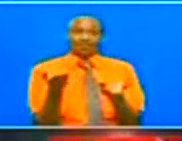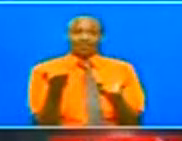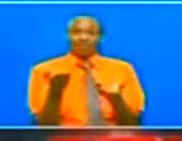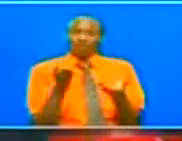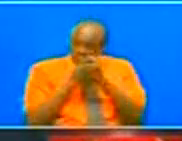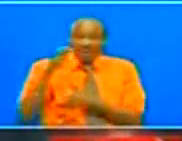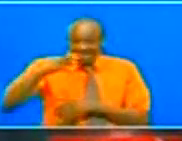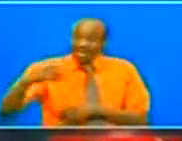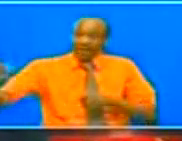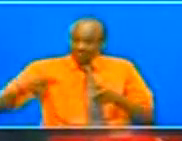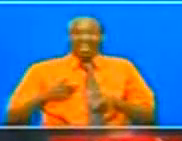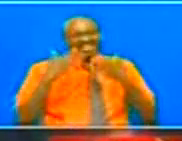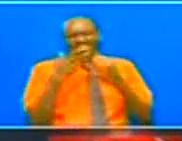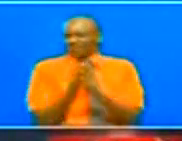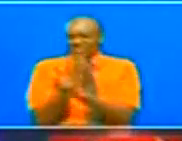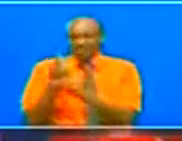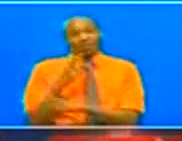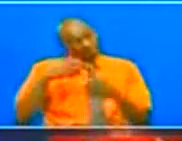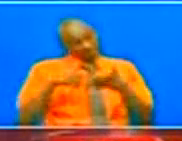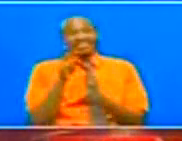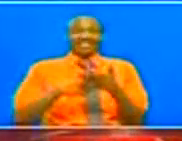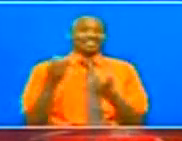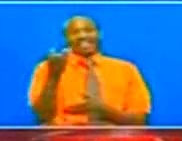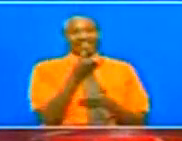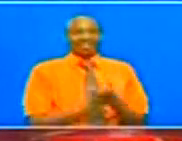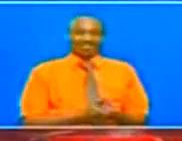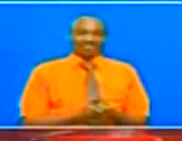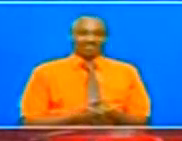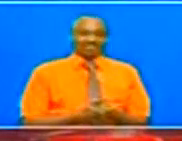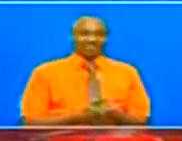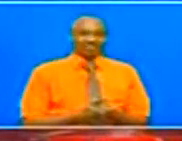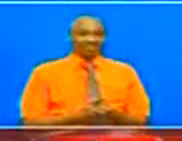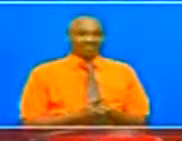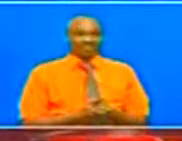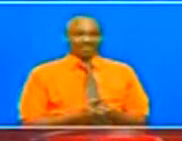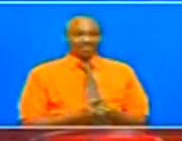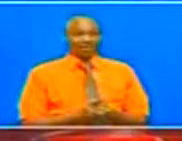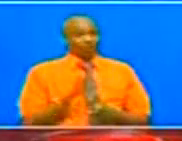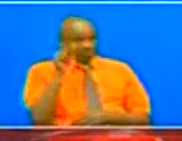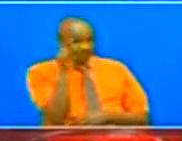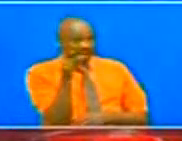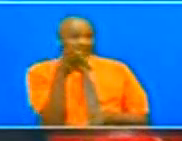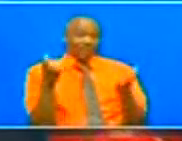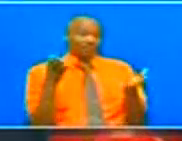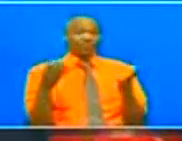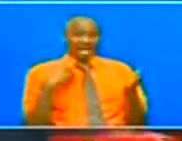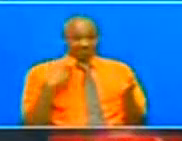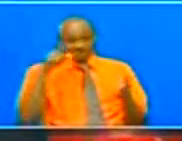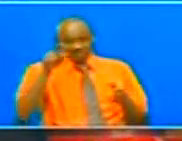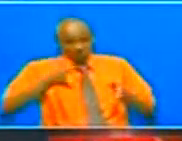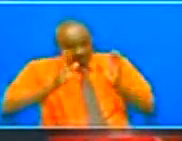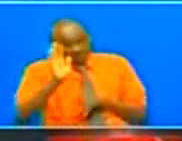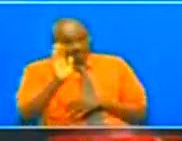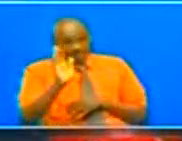areas. I'm sure they're taking some taxes. Maybe some but people in Garissa are profiting from this. No. And then that can be also the conduit